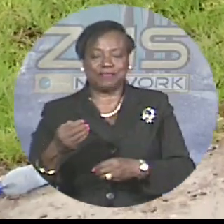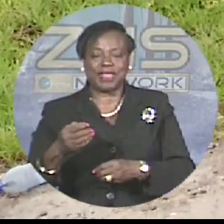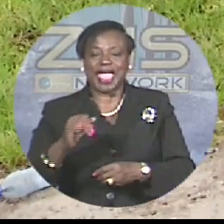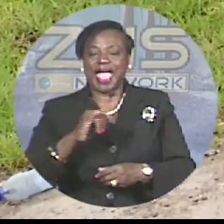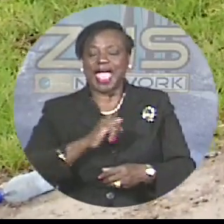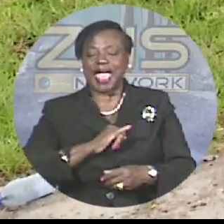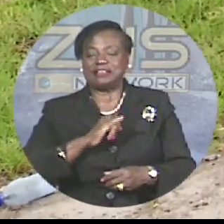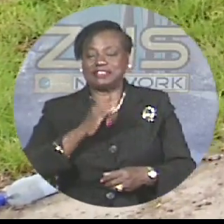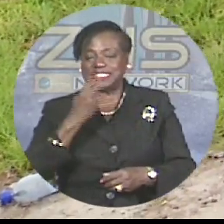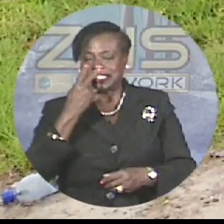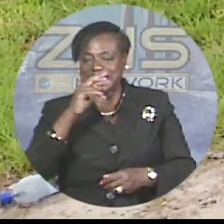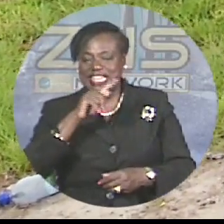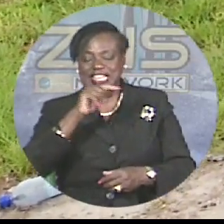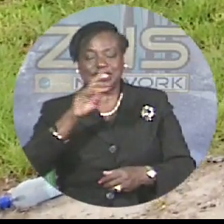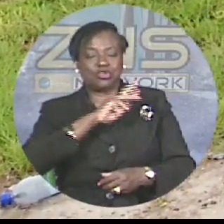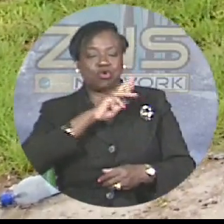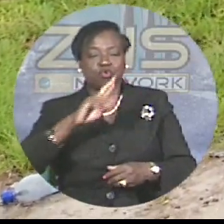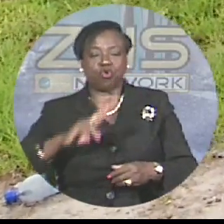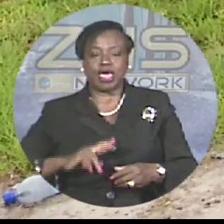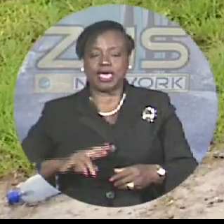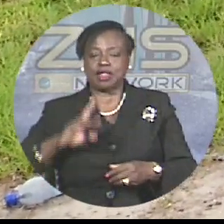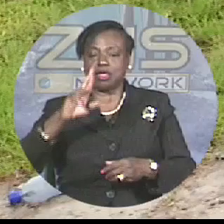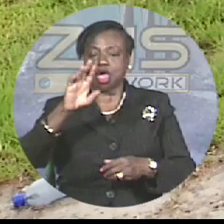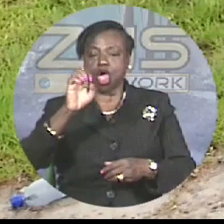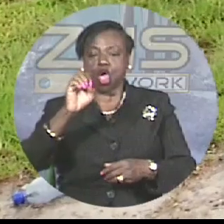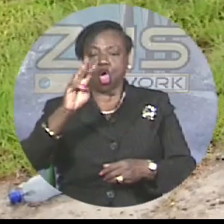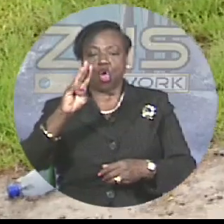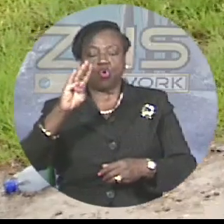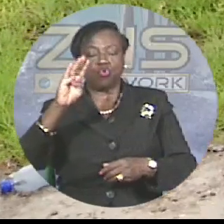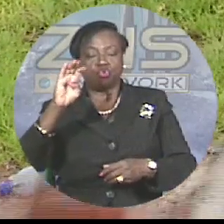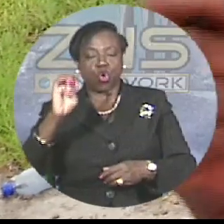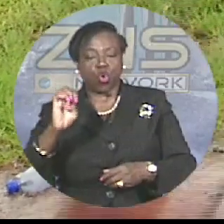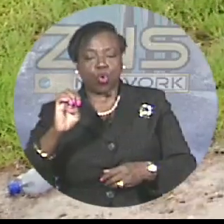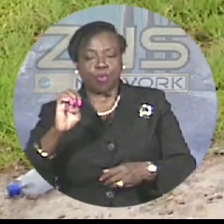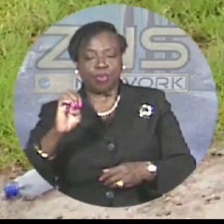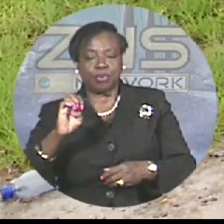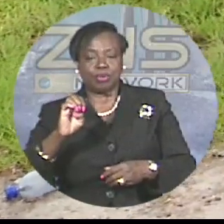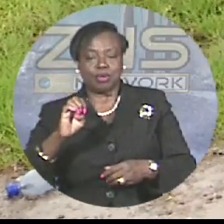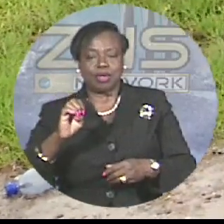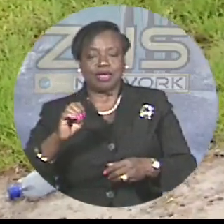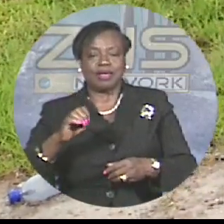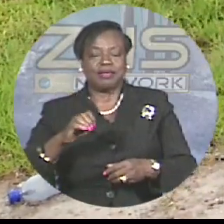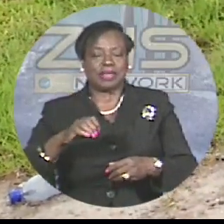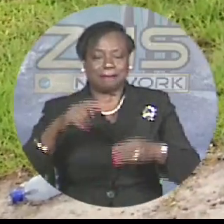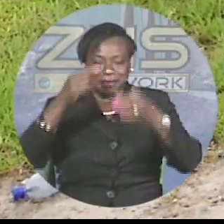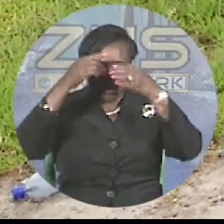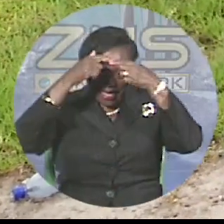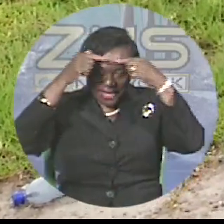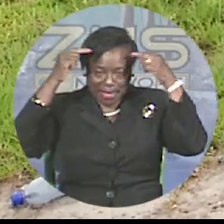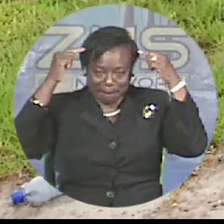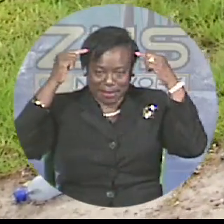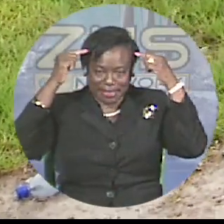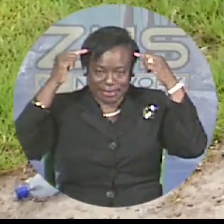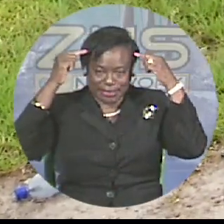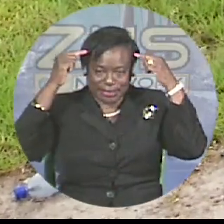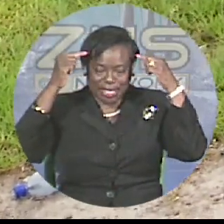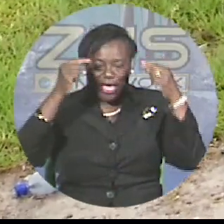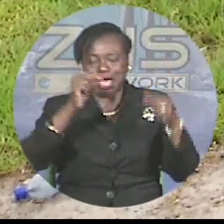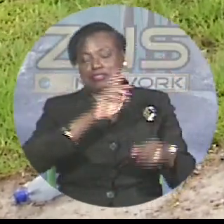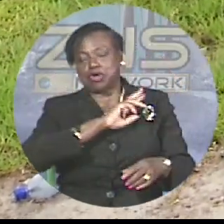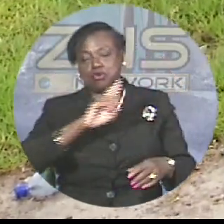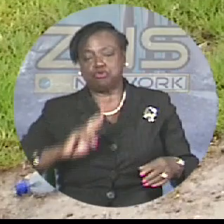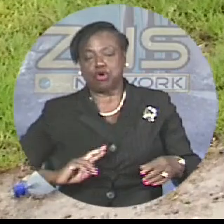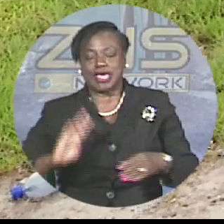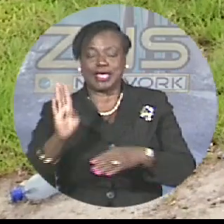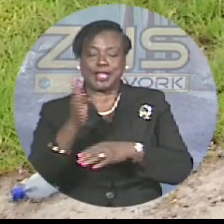the colors of the Bahamas. It's royal blue with gold and the black headpiece. Truly, coming out of that locker room, he's going to